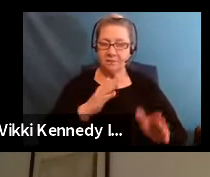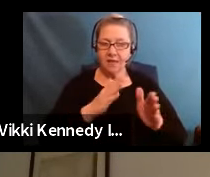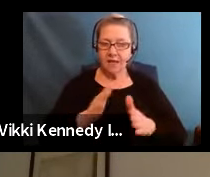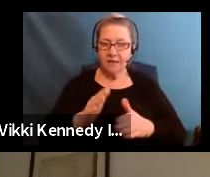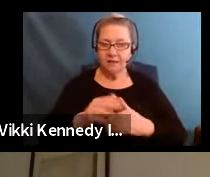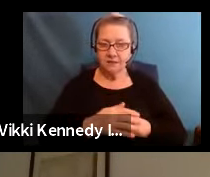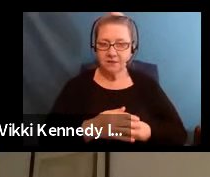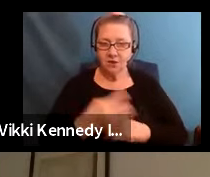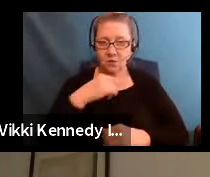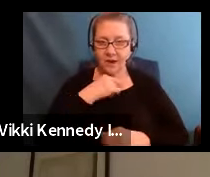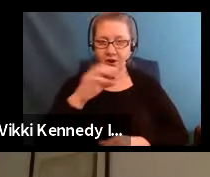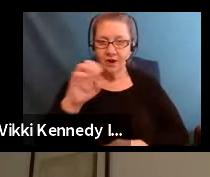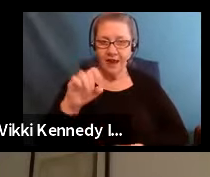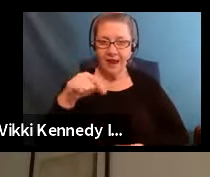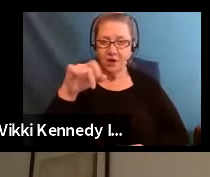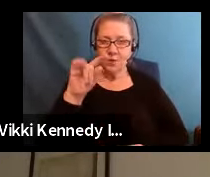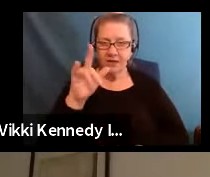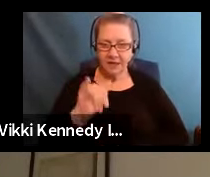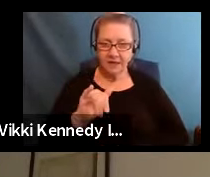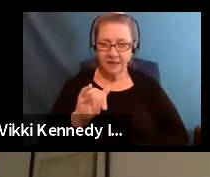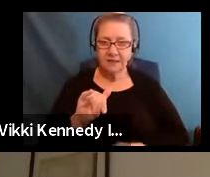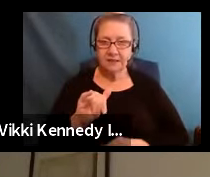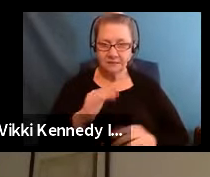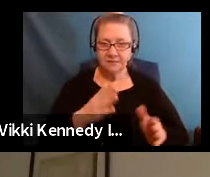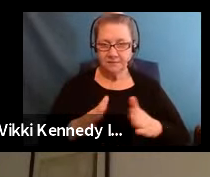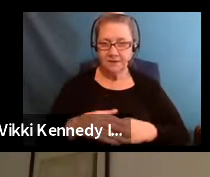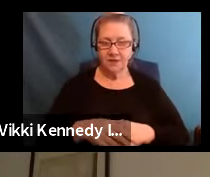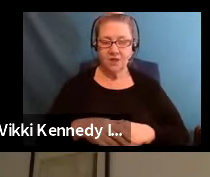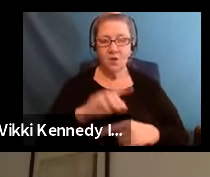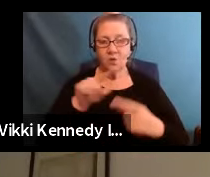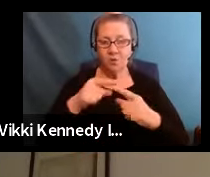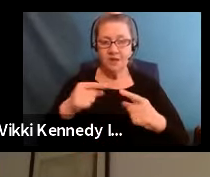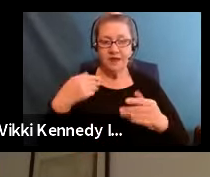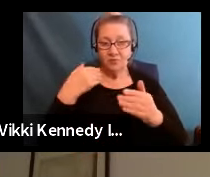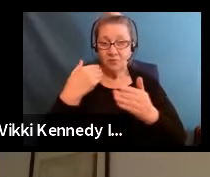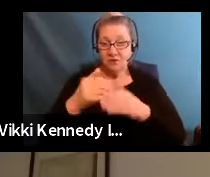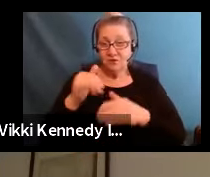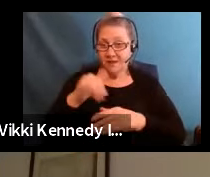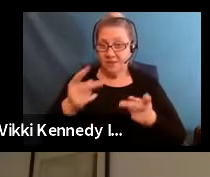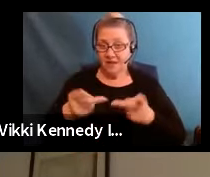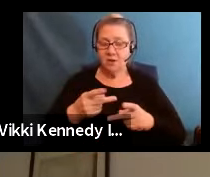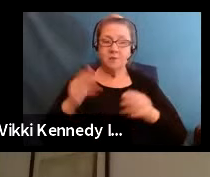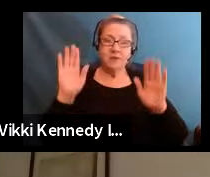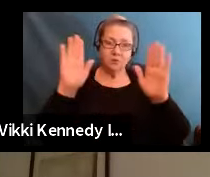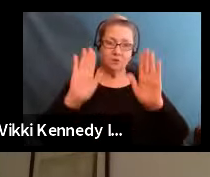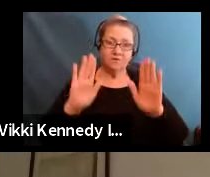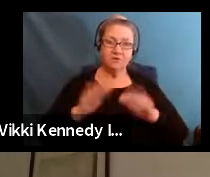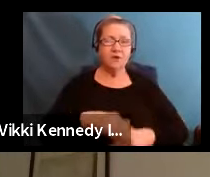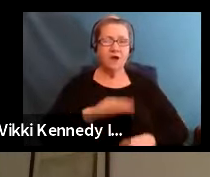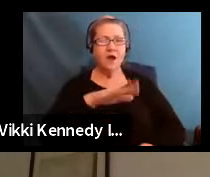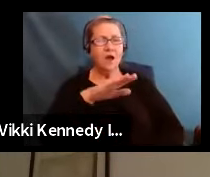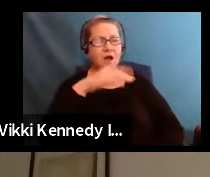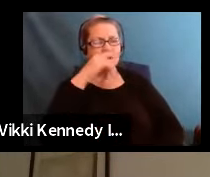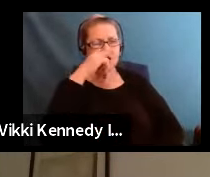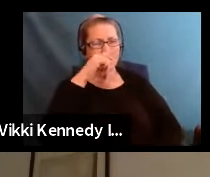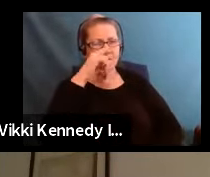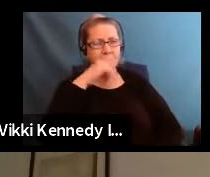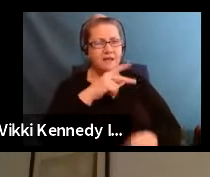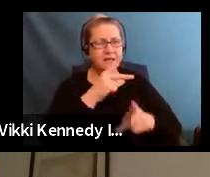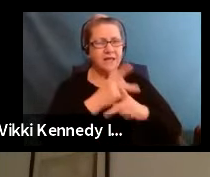equity lens. So I think once we get there, that would be terrific. Thank you. I would just like to remind everybody, if you could keep